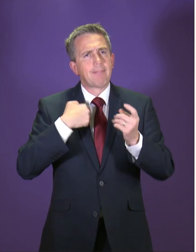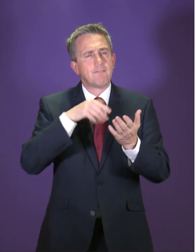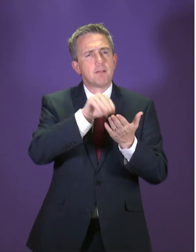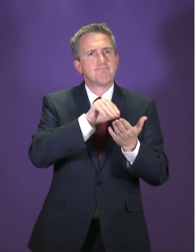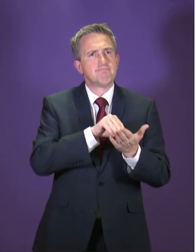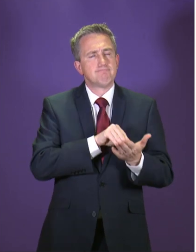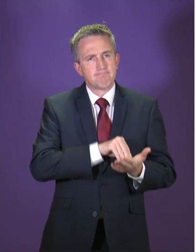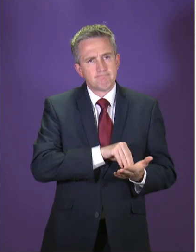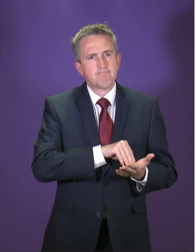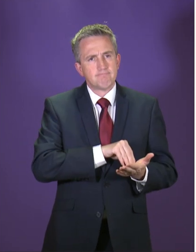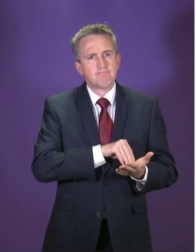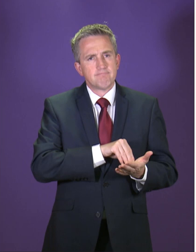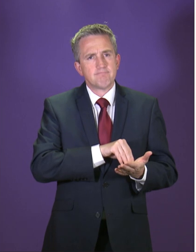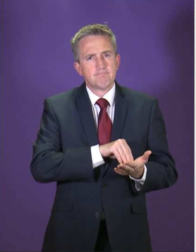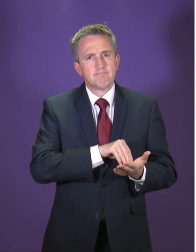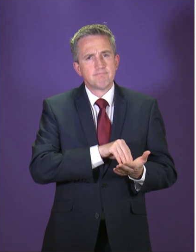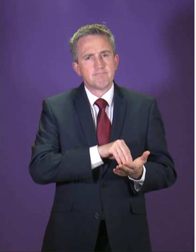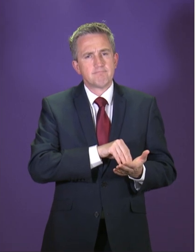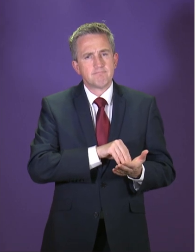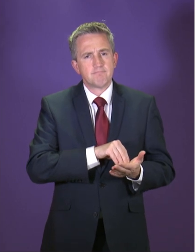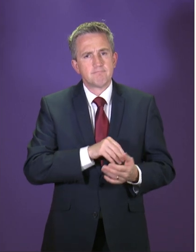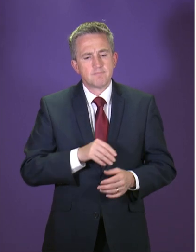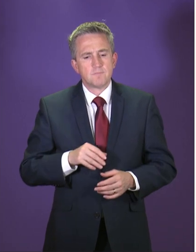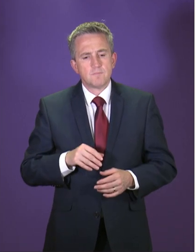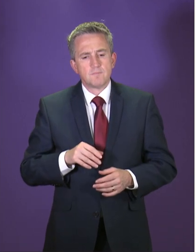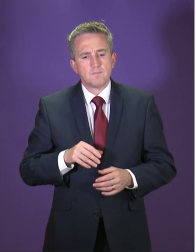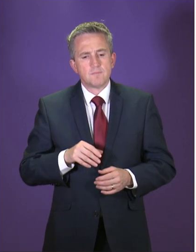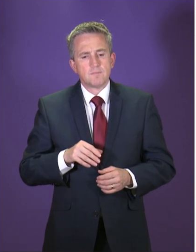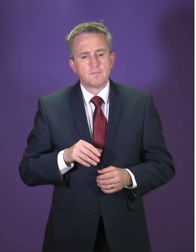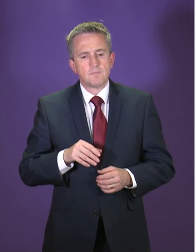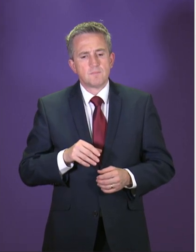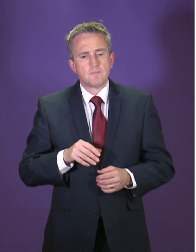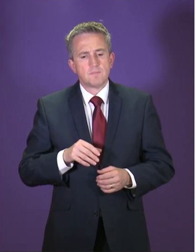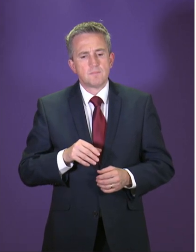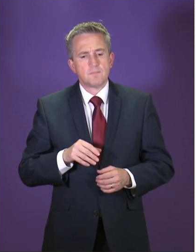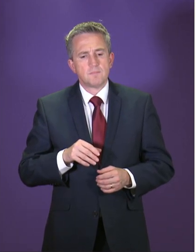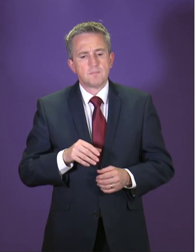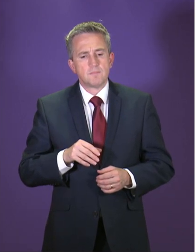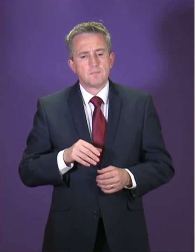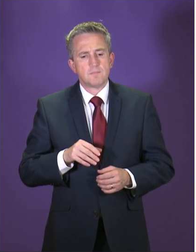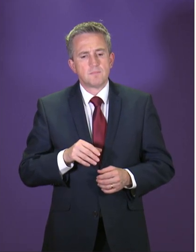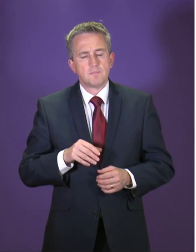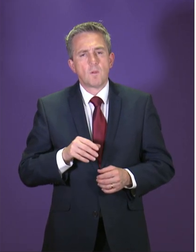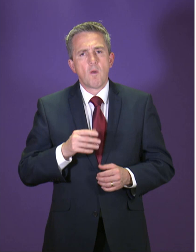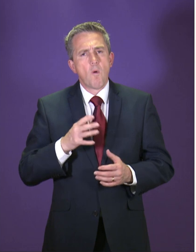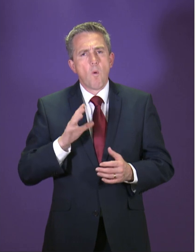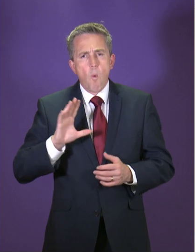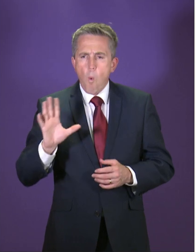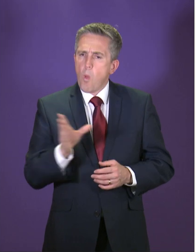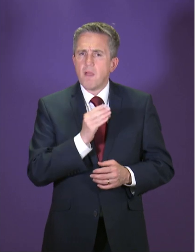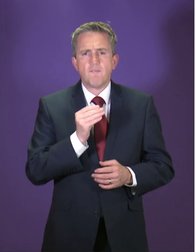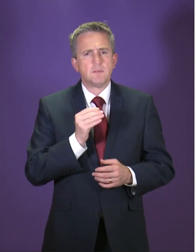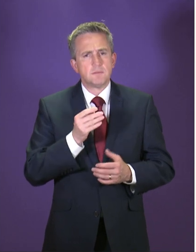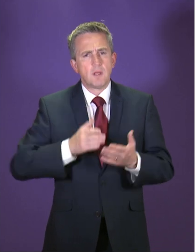There's no doubt that all of us are experiencing some recent